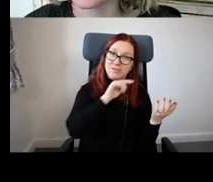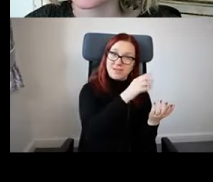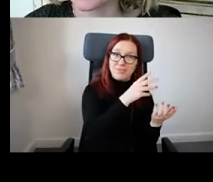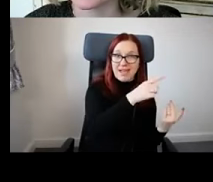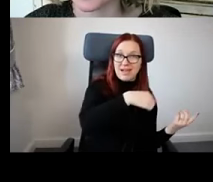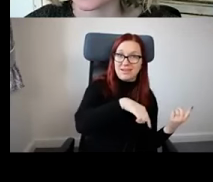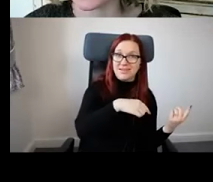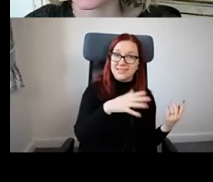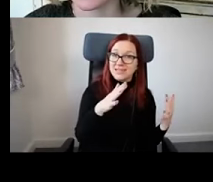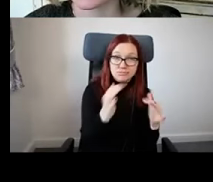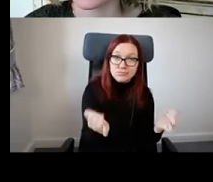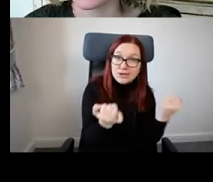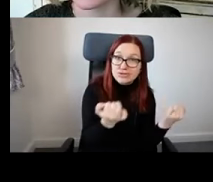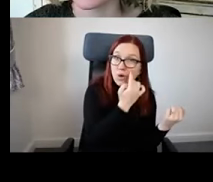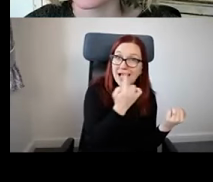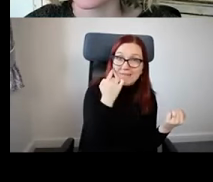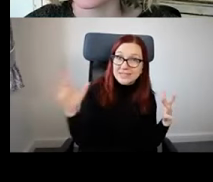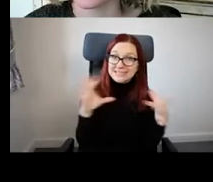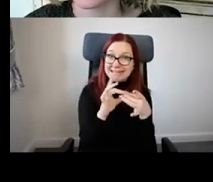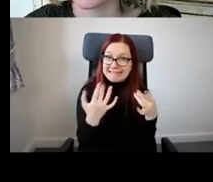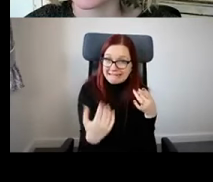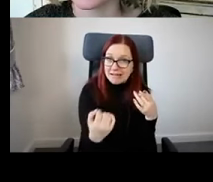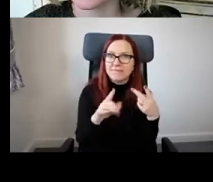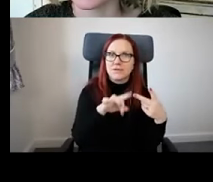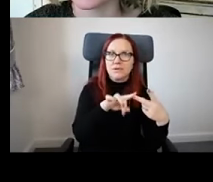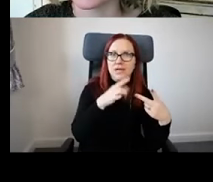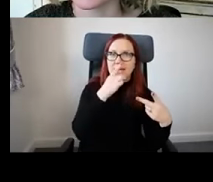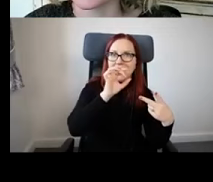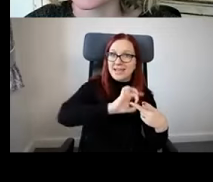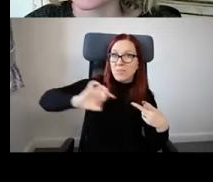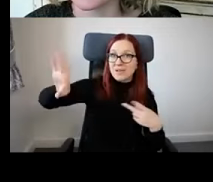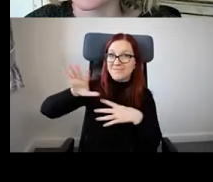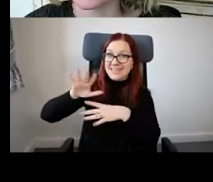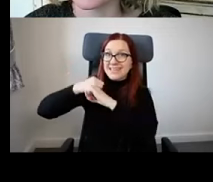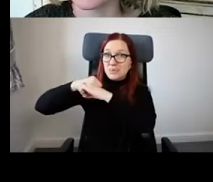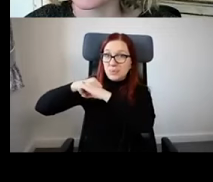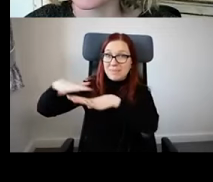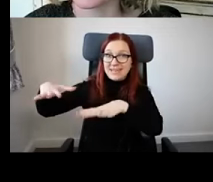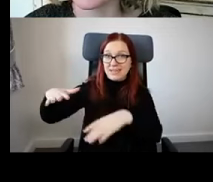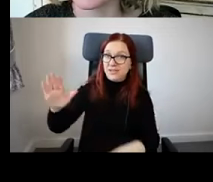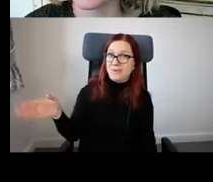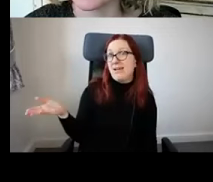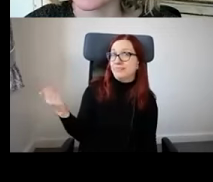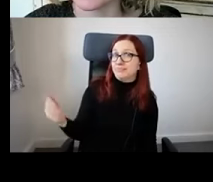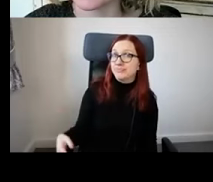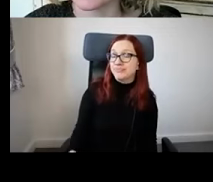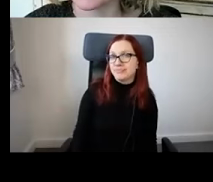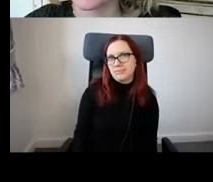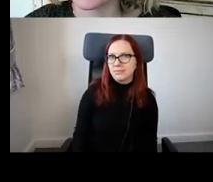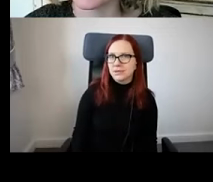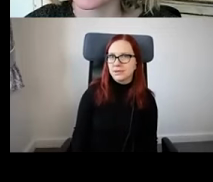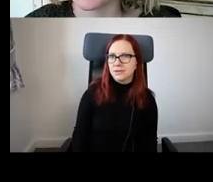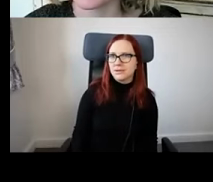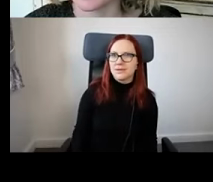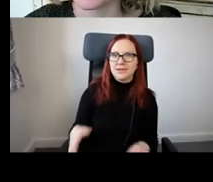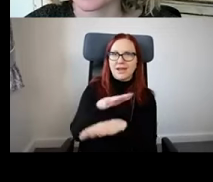Well, is there strong evidence linking those, and can we feed it to the media to say, look what, you know, not being